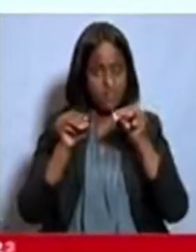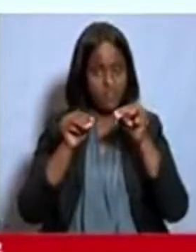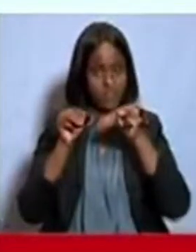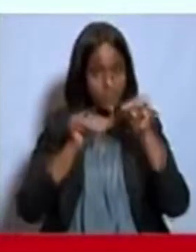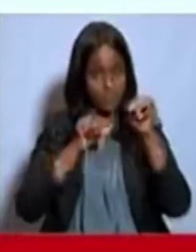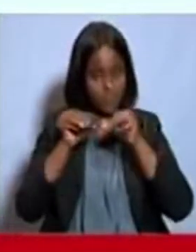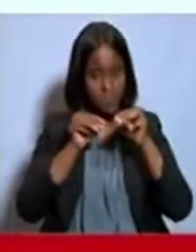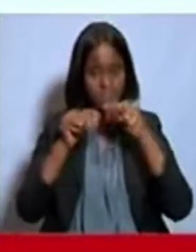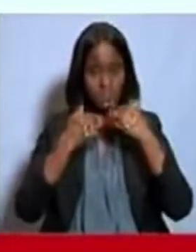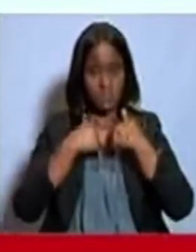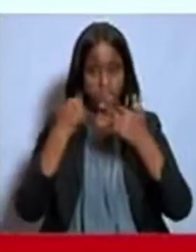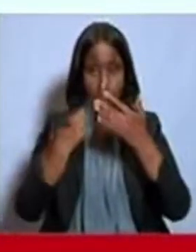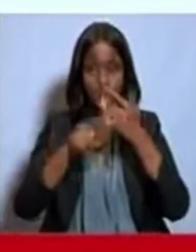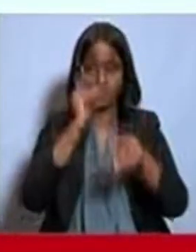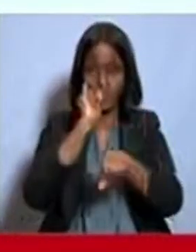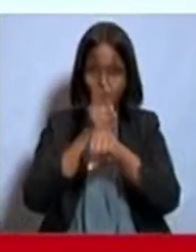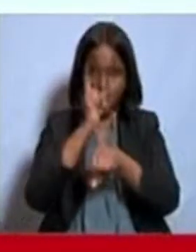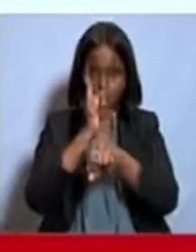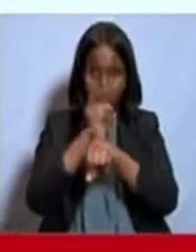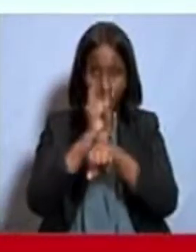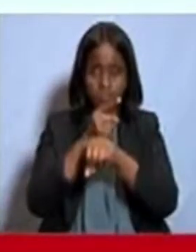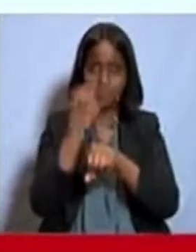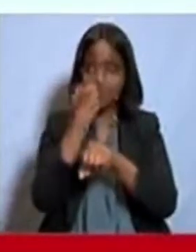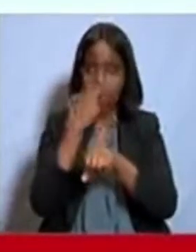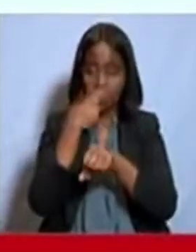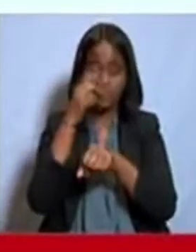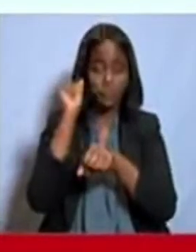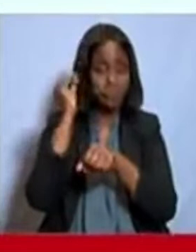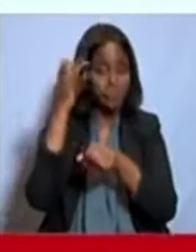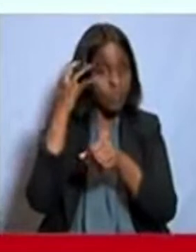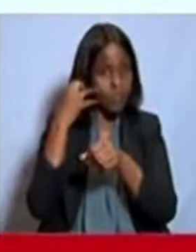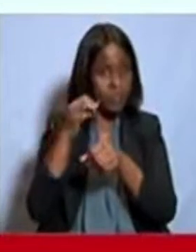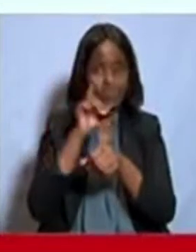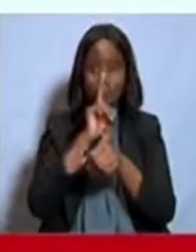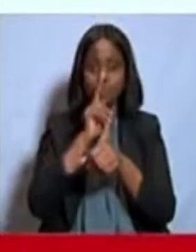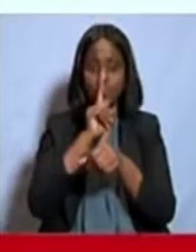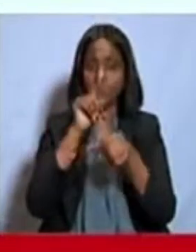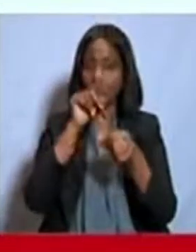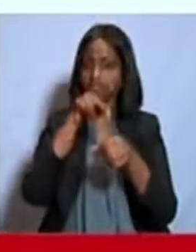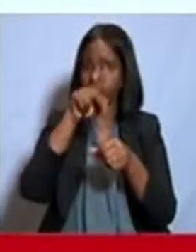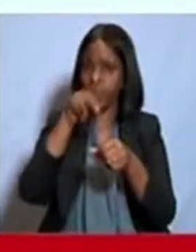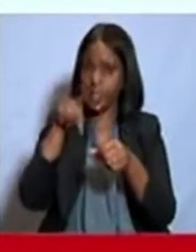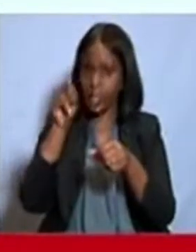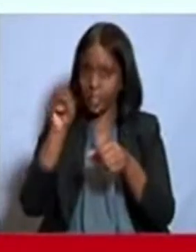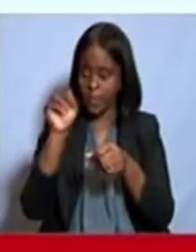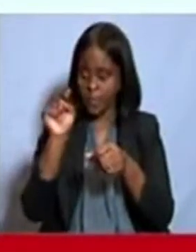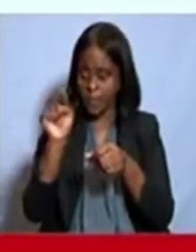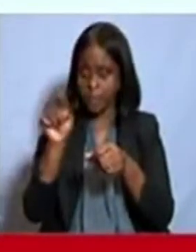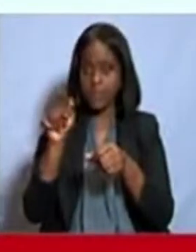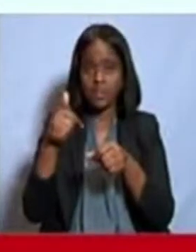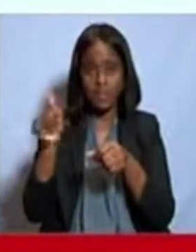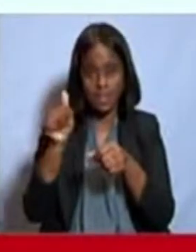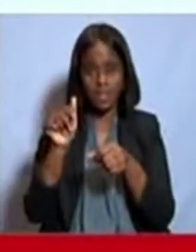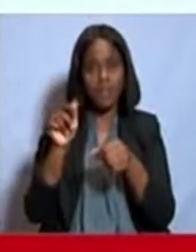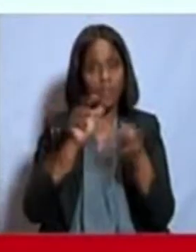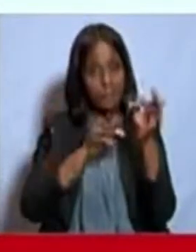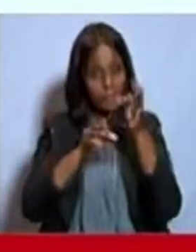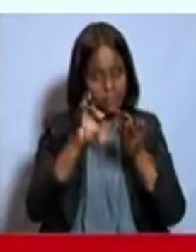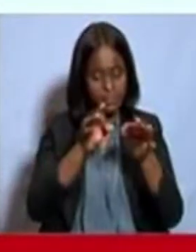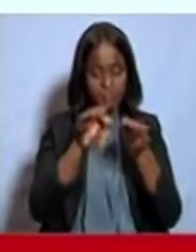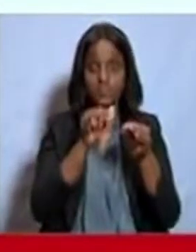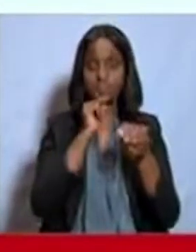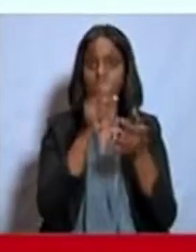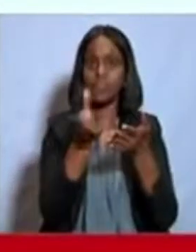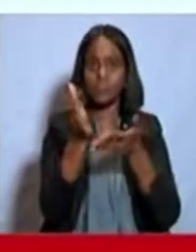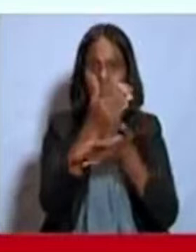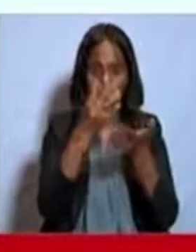management has since verbally warned the erring officers for not ensuring that the PayPoint managers, PPMs, retire the uncollected funds